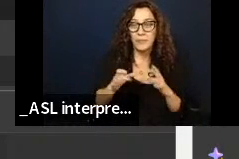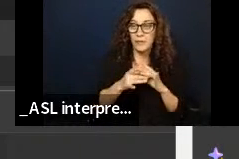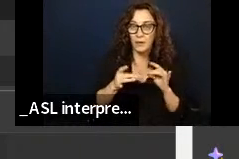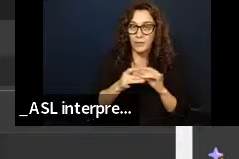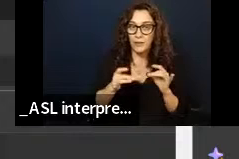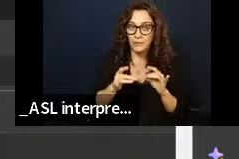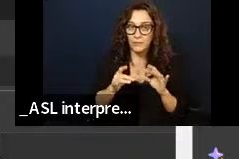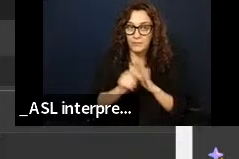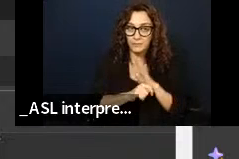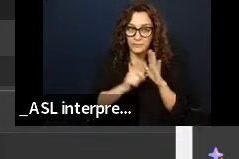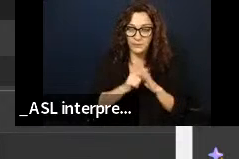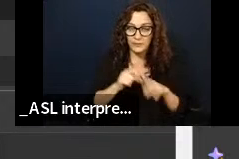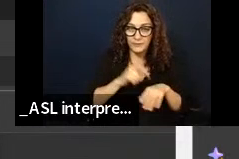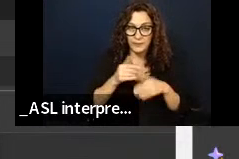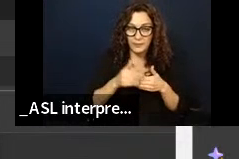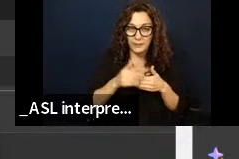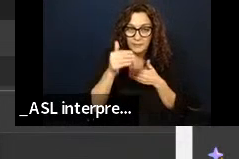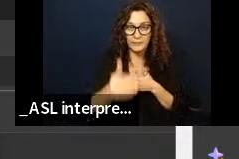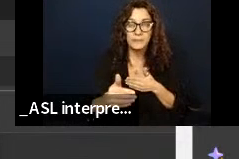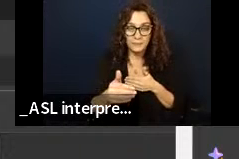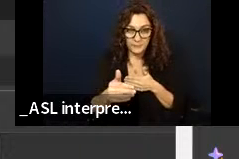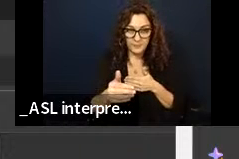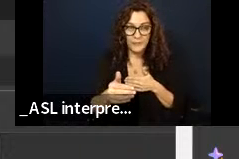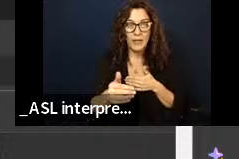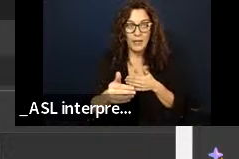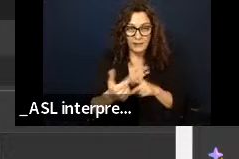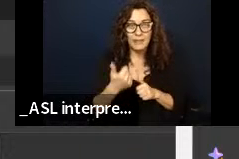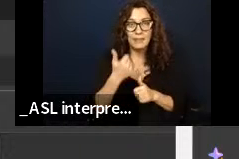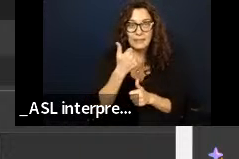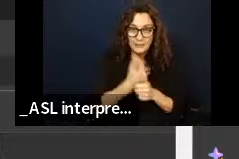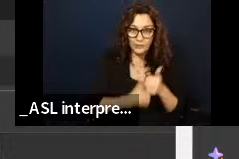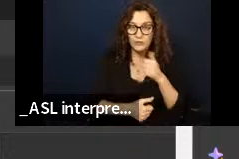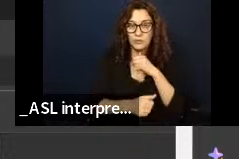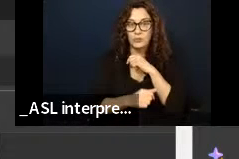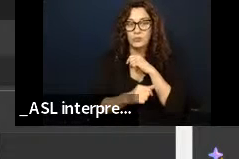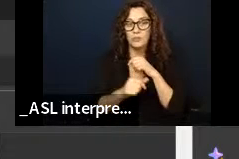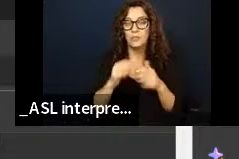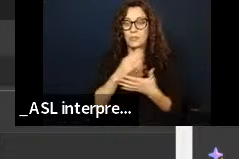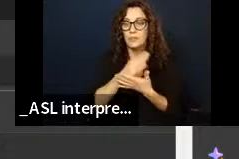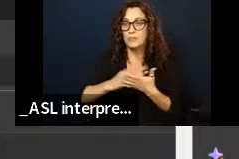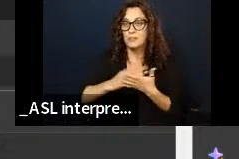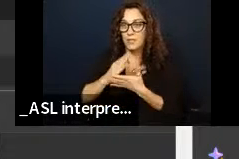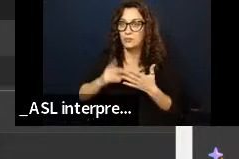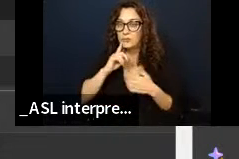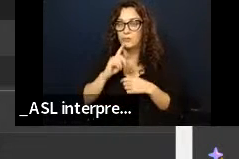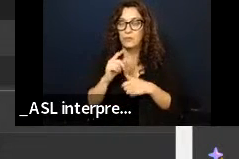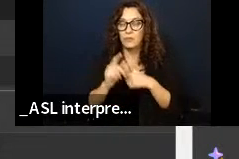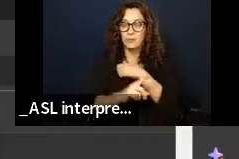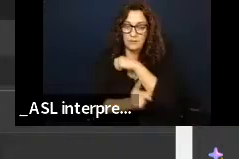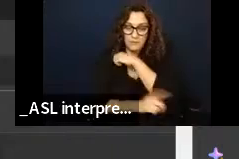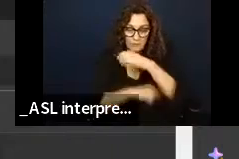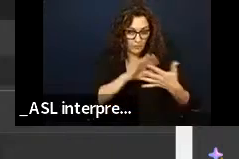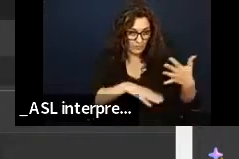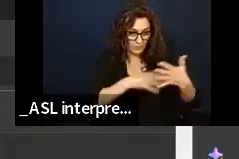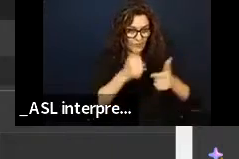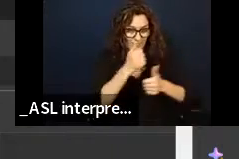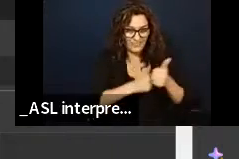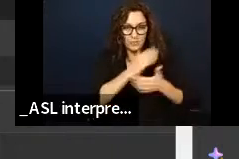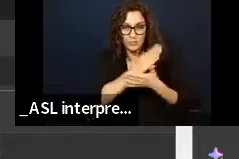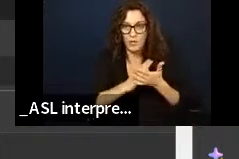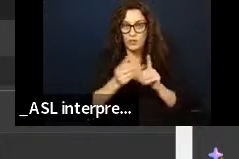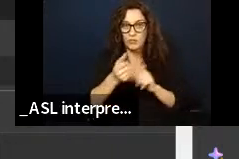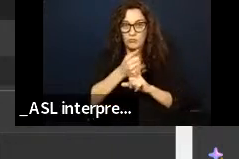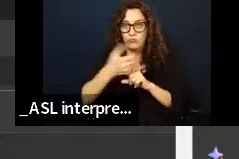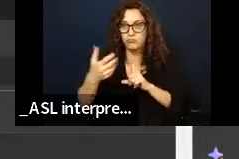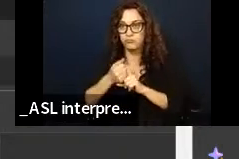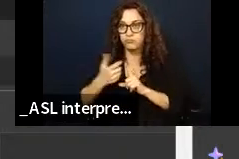comment period, and goes through each of the sections of the disciplinary matrix for you to understand, provides